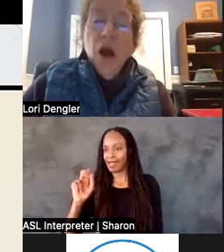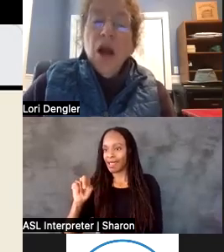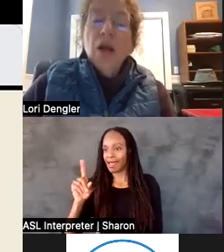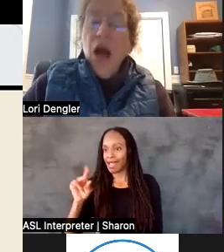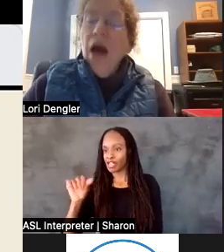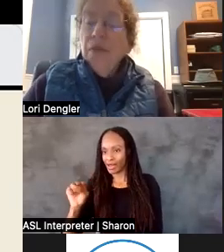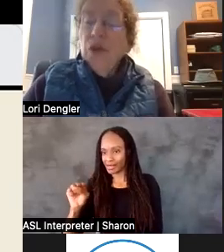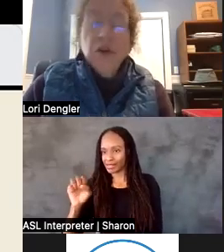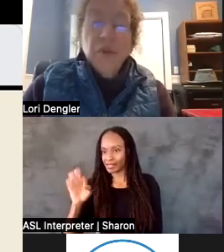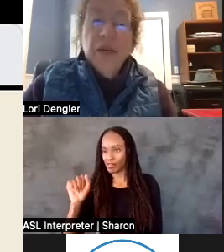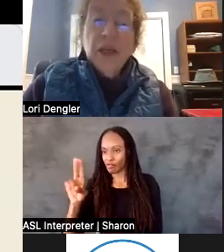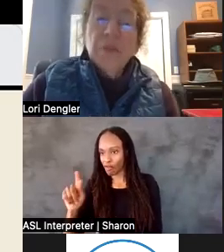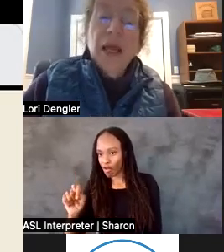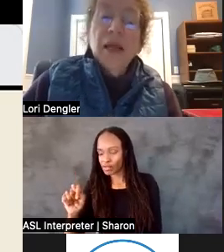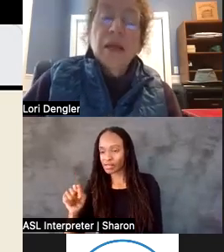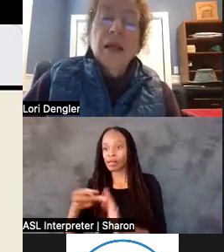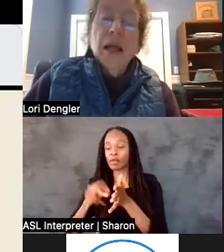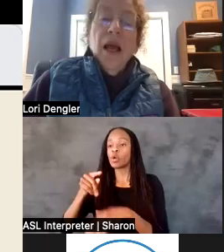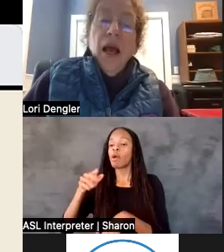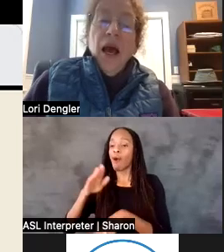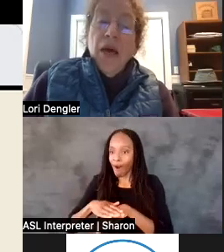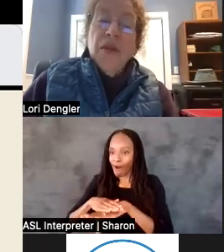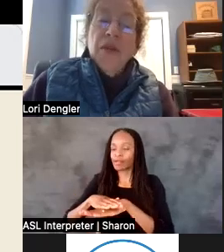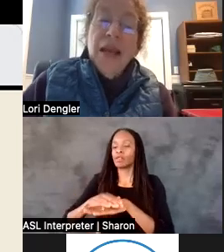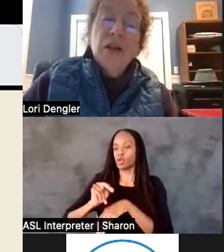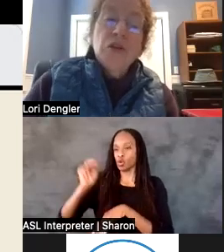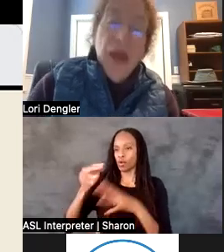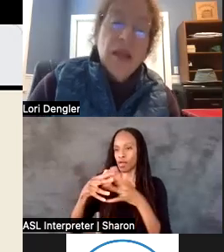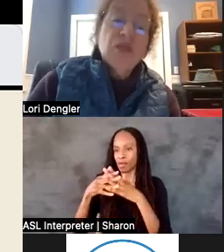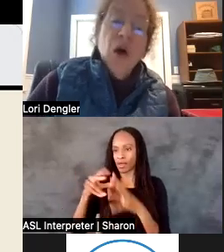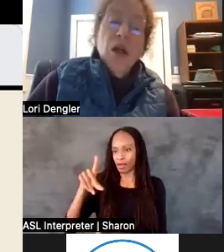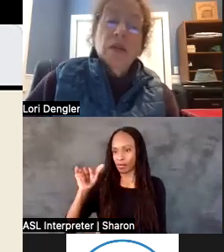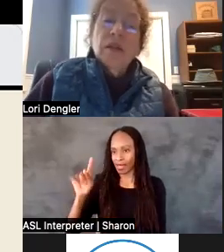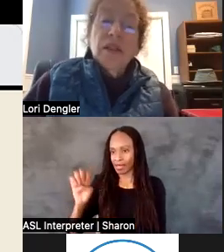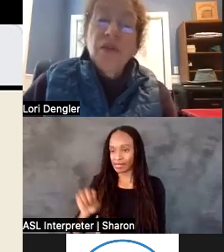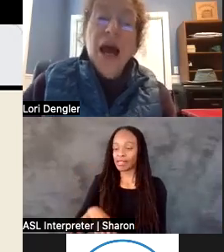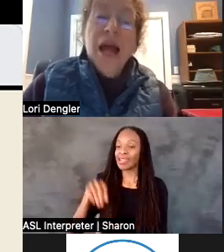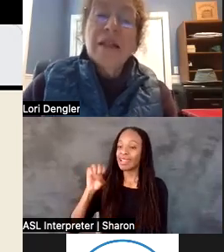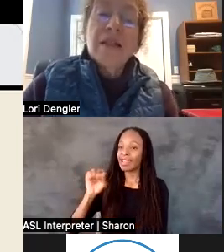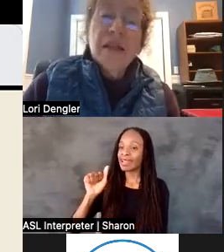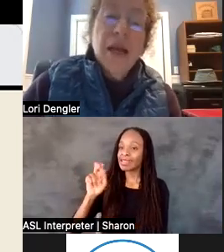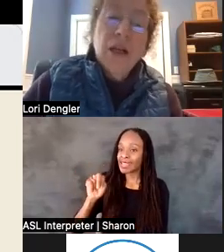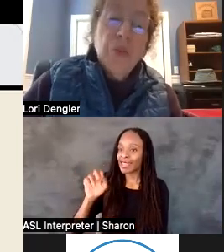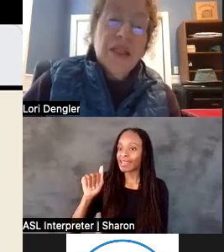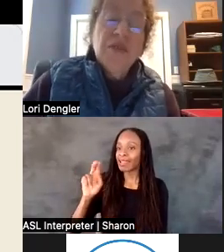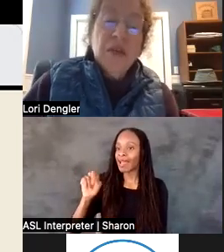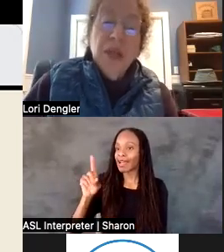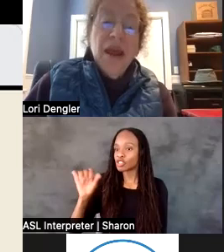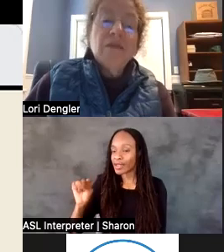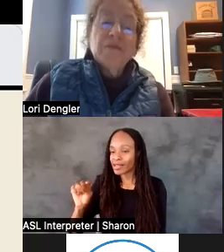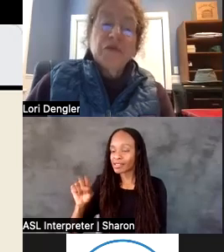you are on the North American plate. The San Andreas Fault divides the yellow